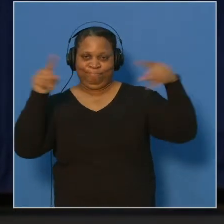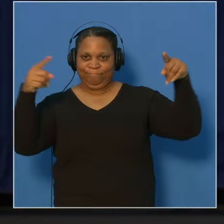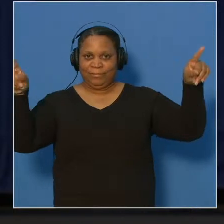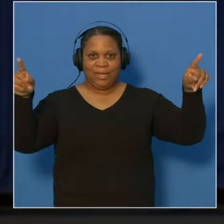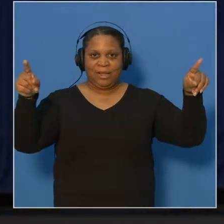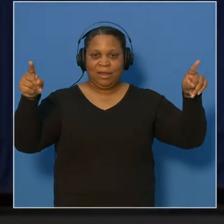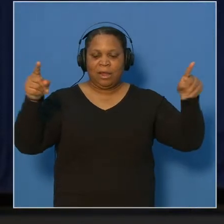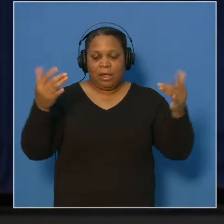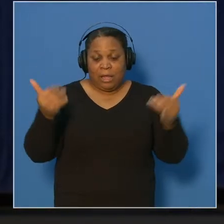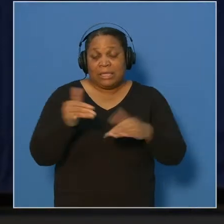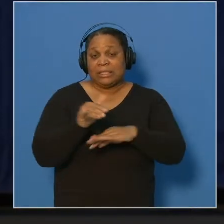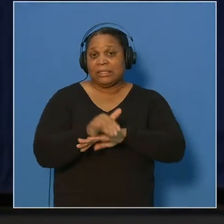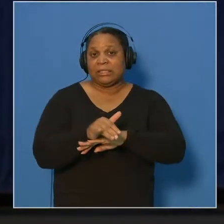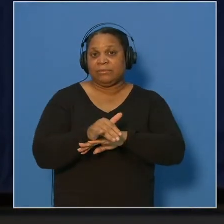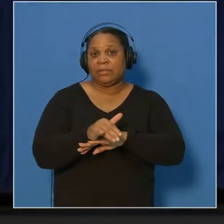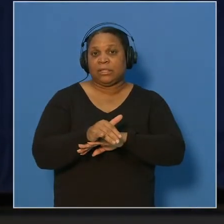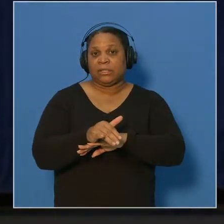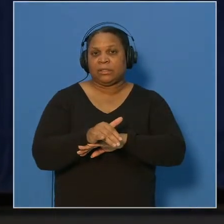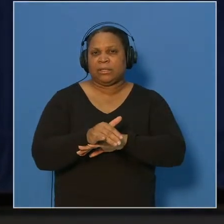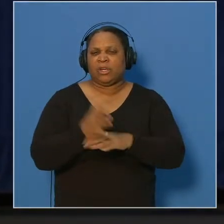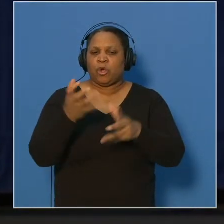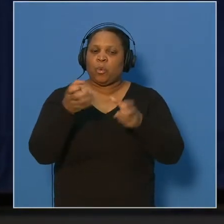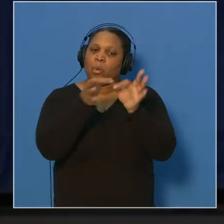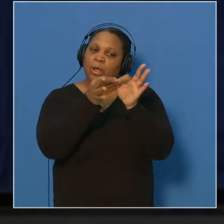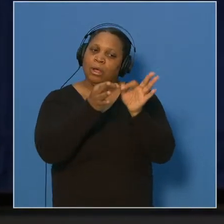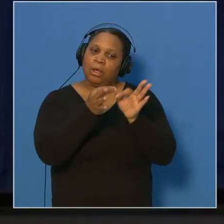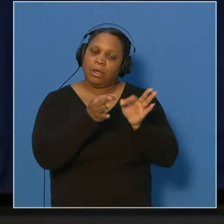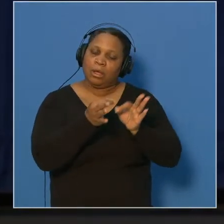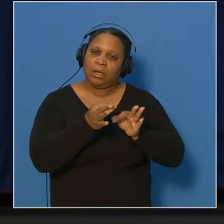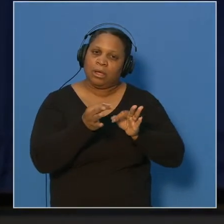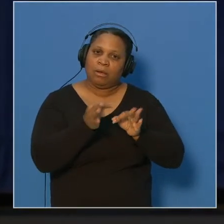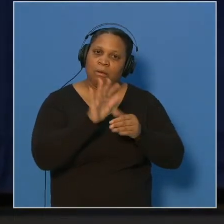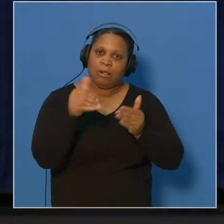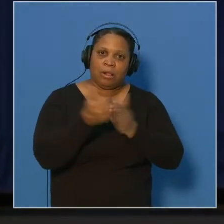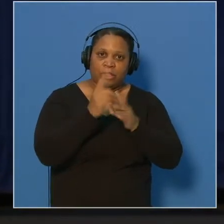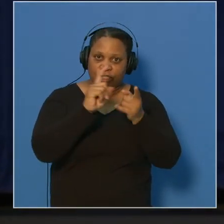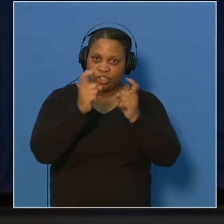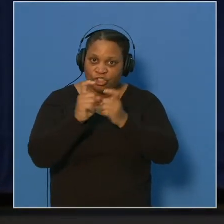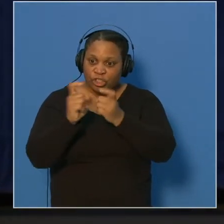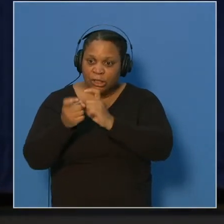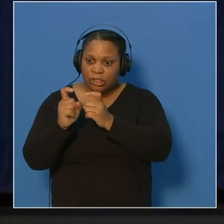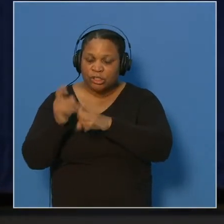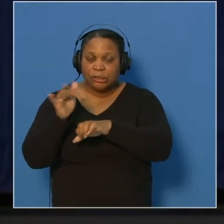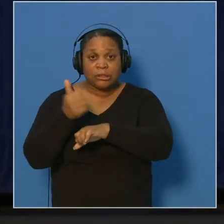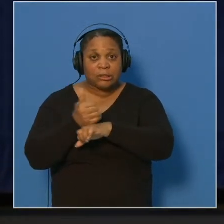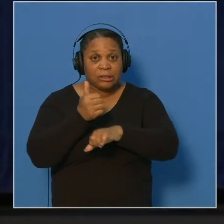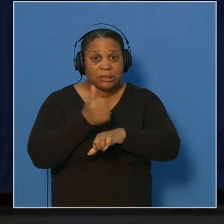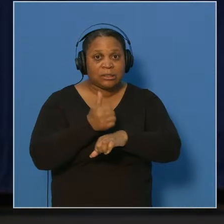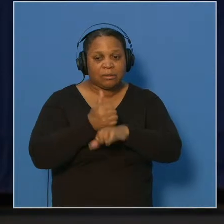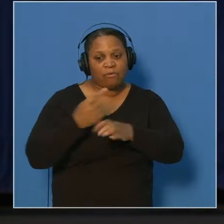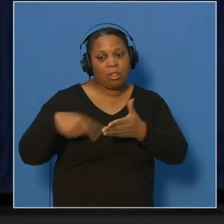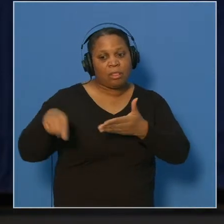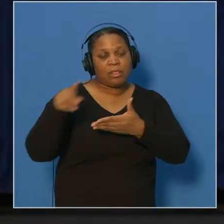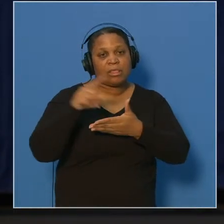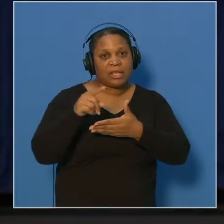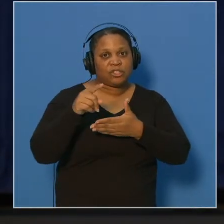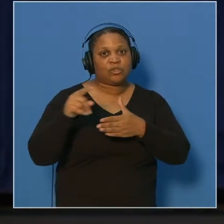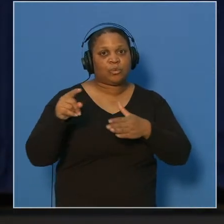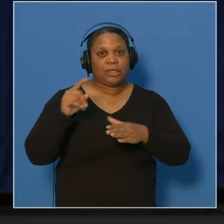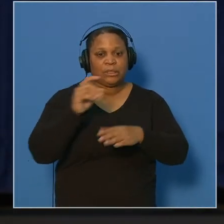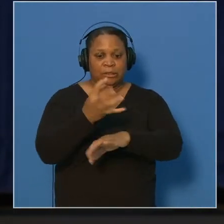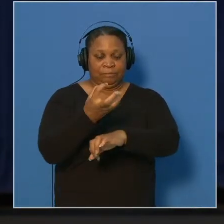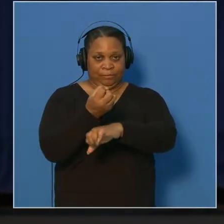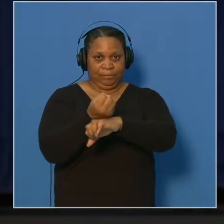This evening, we would wanted to detail the full changes that are going to be put in place for next week's shelter in